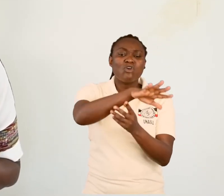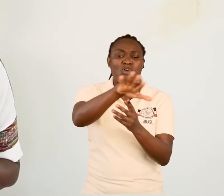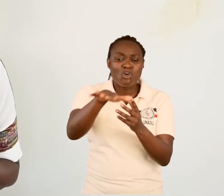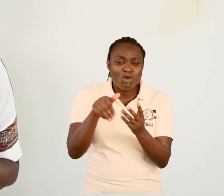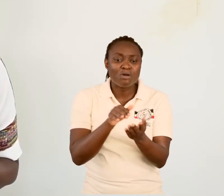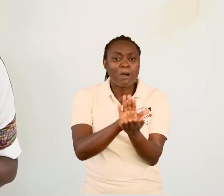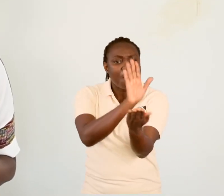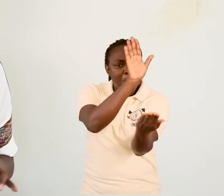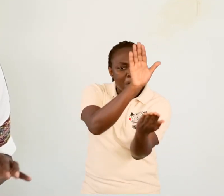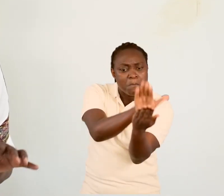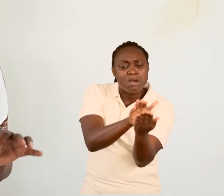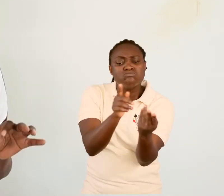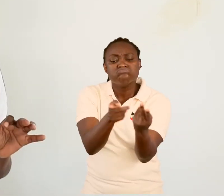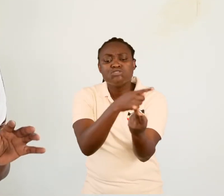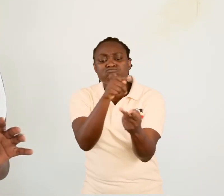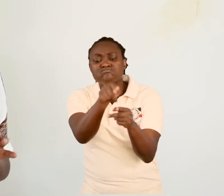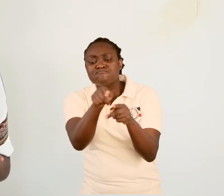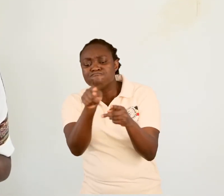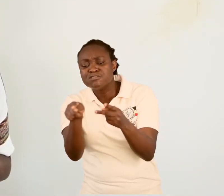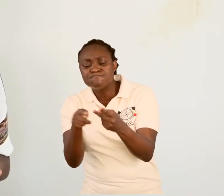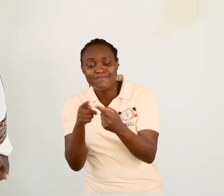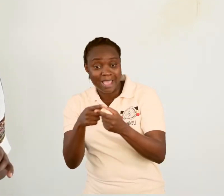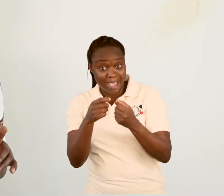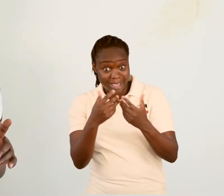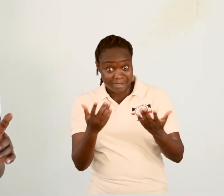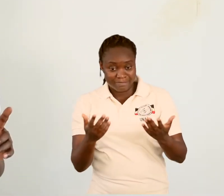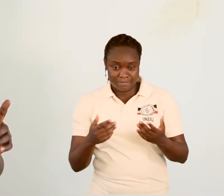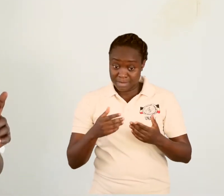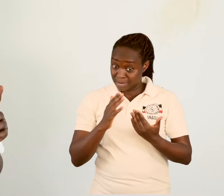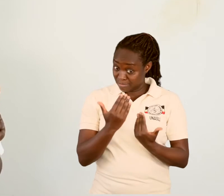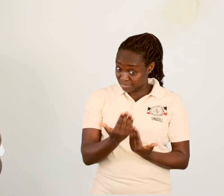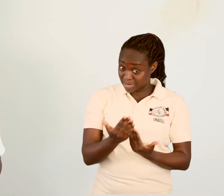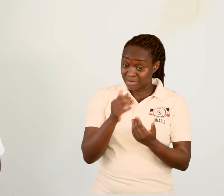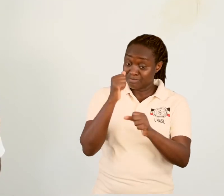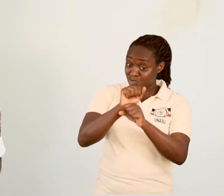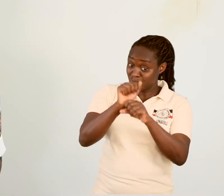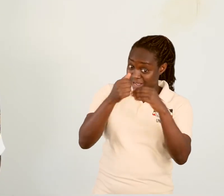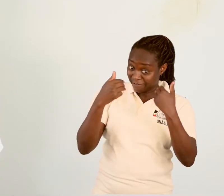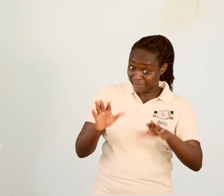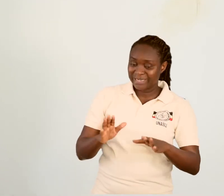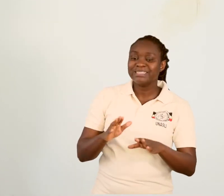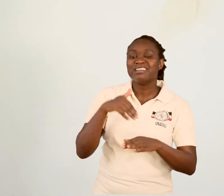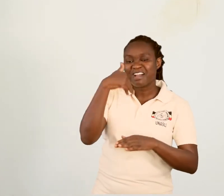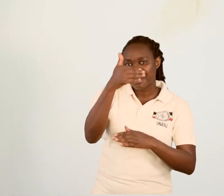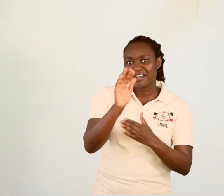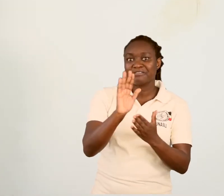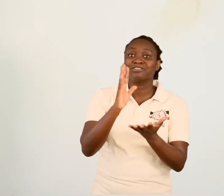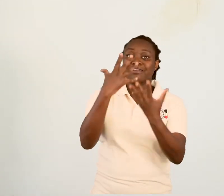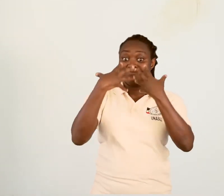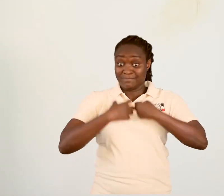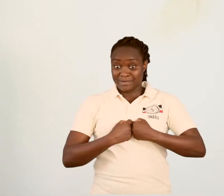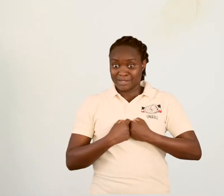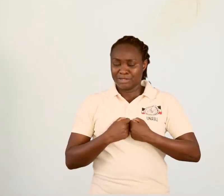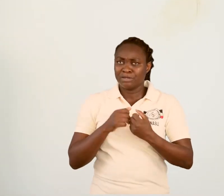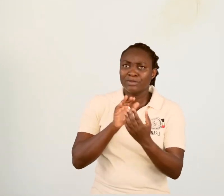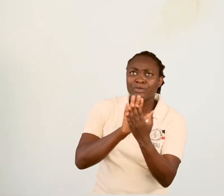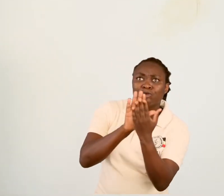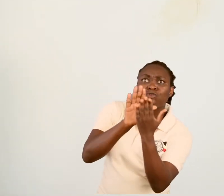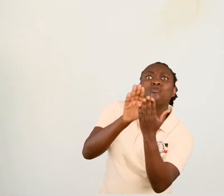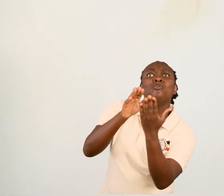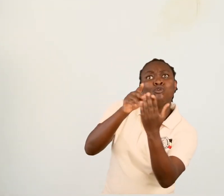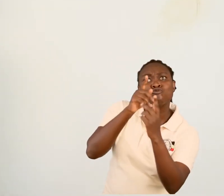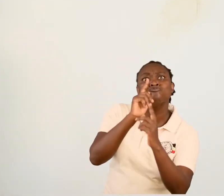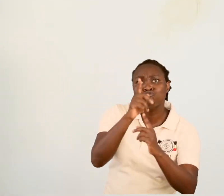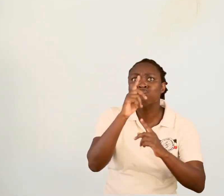crocodiles. After my work, I will be your breakfast." "Oh," said